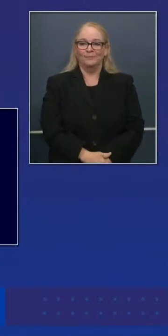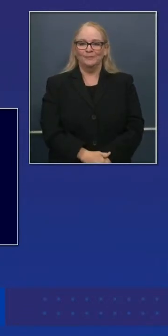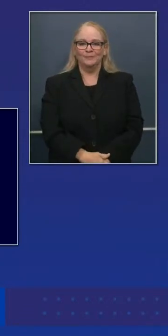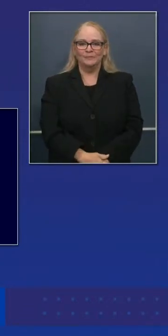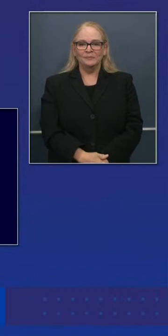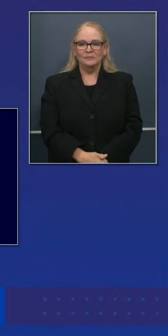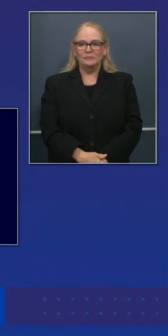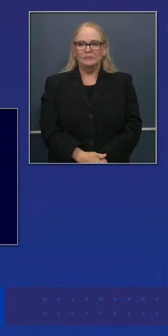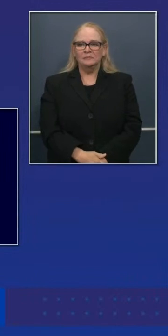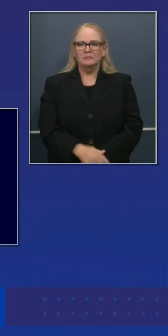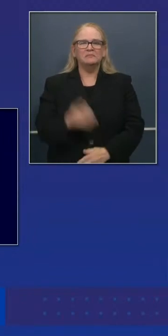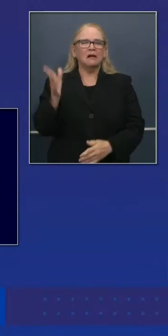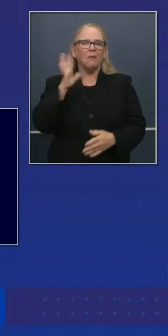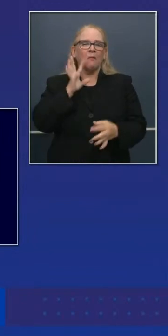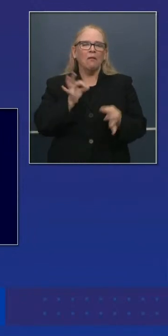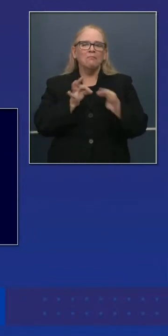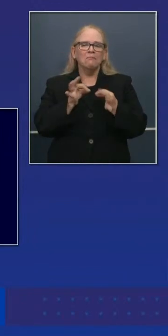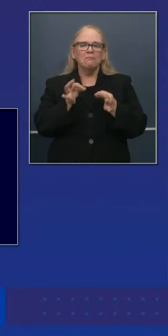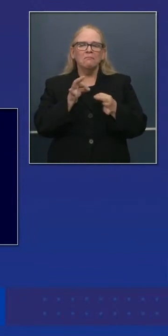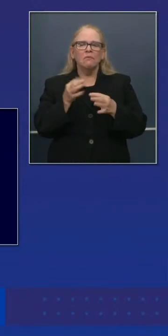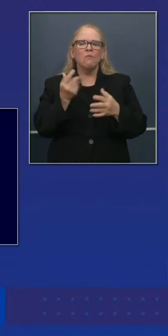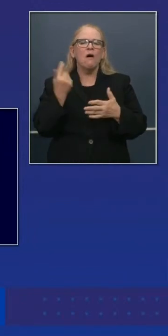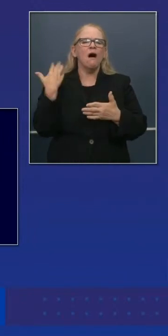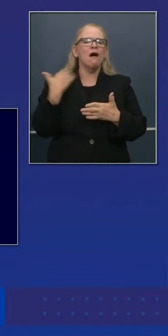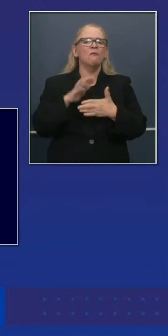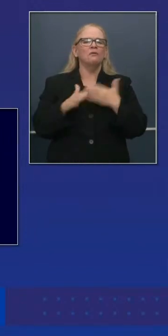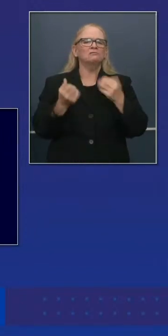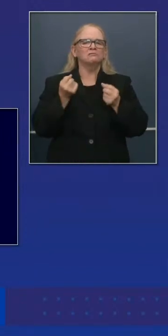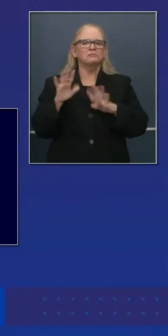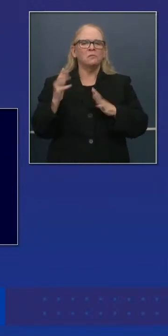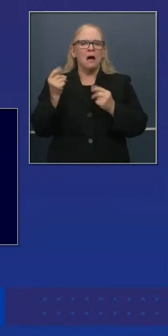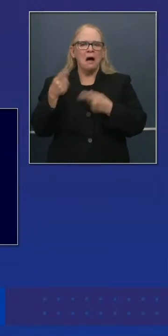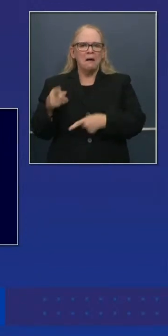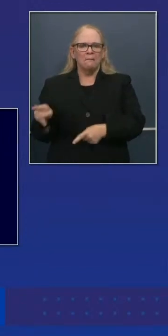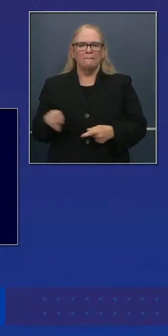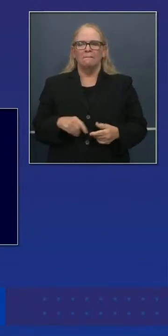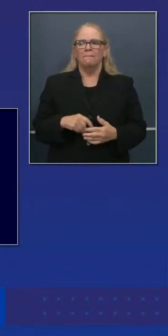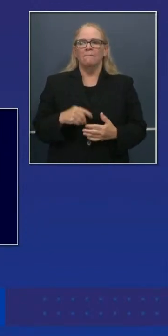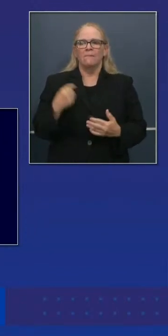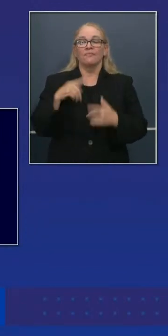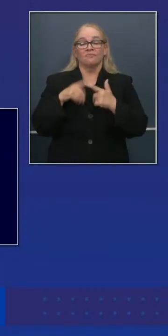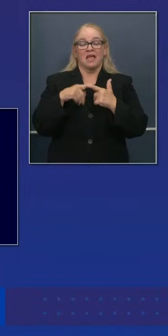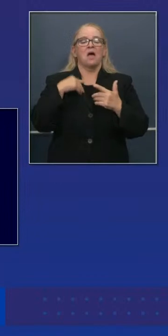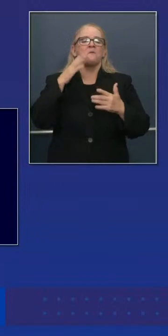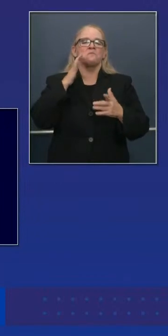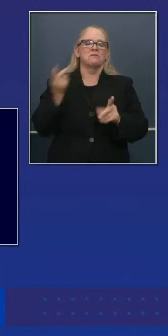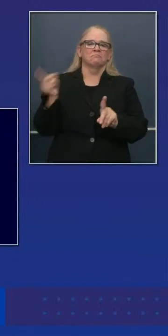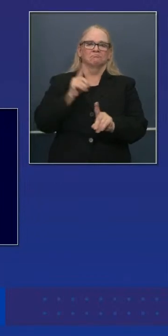we've been, and then I'll mark where we are and where we're going in just a moment.